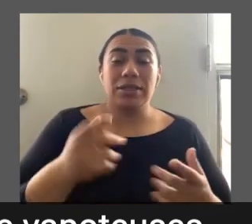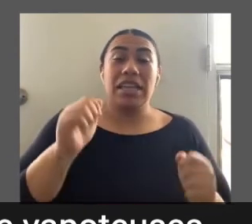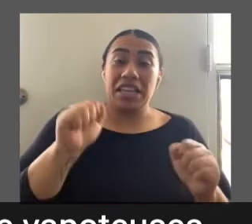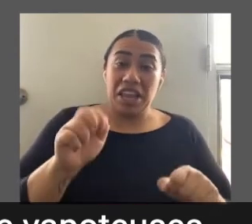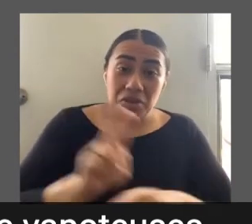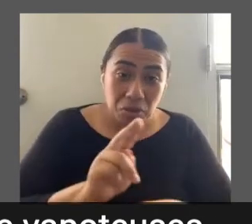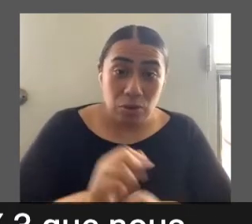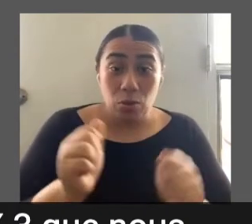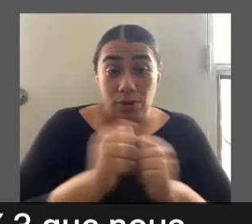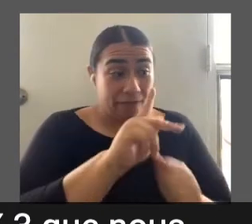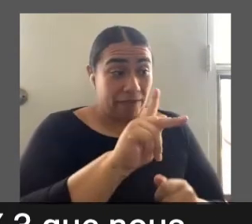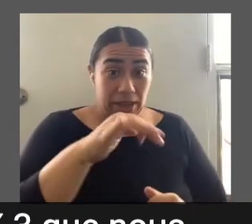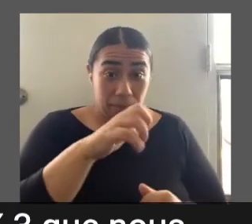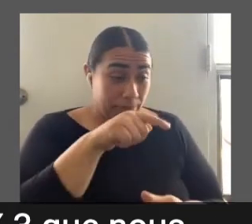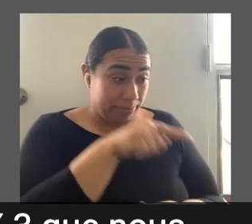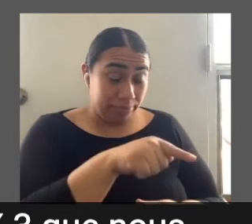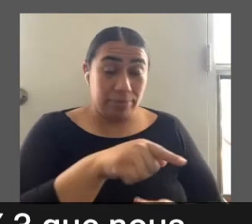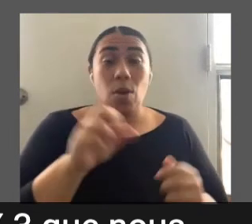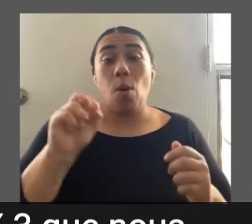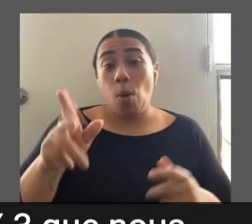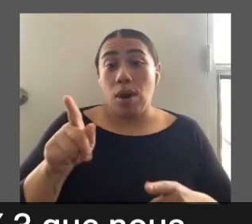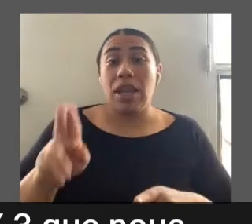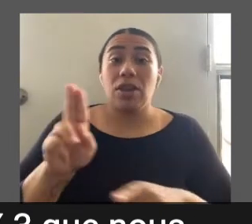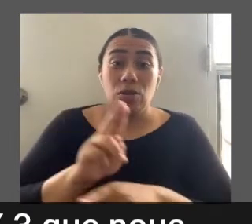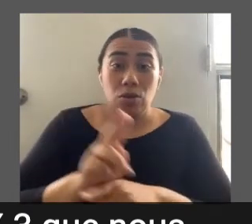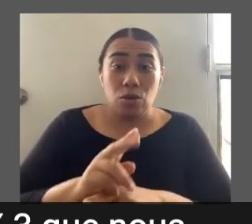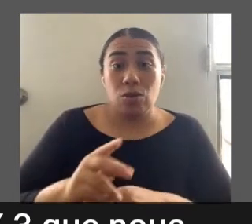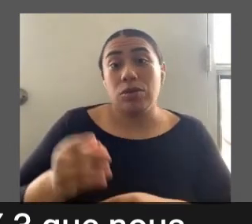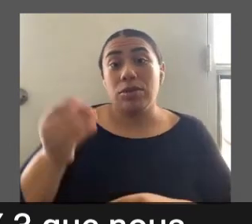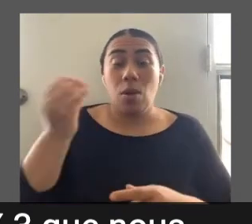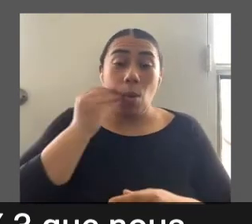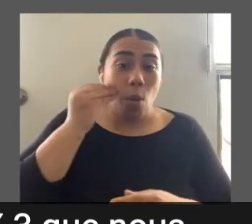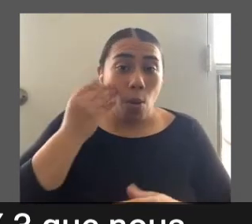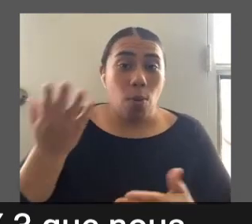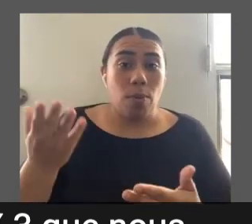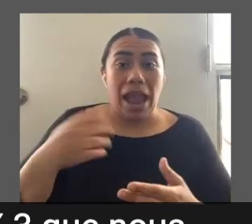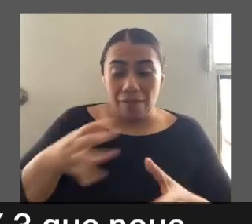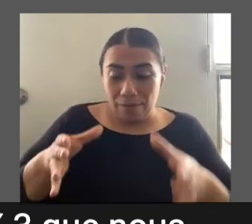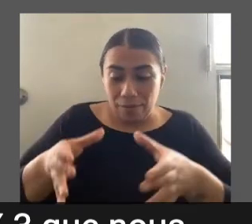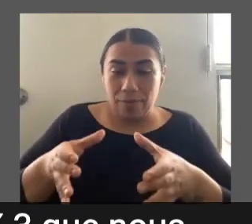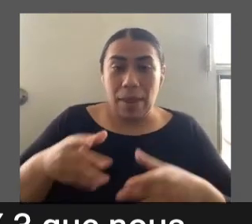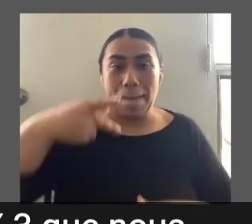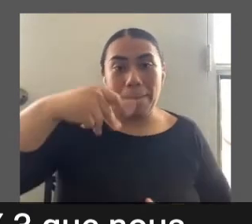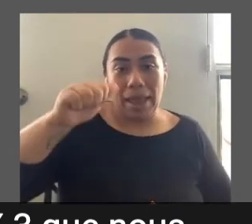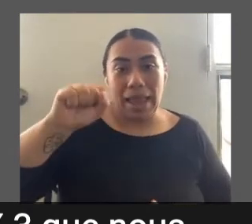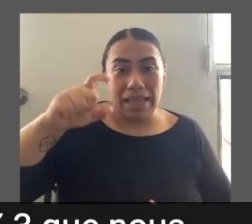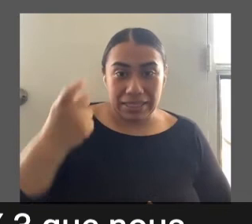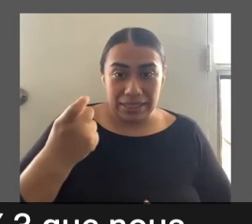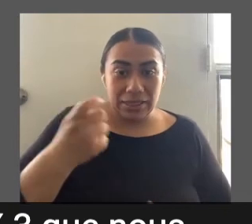with concentrates, such as the Utilian 722 or the ever popular PAX